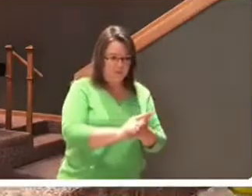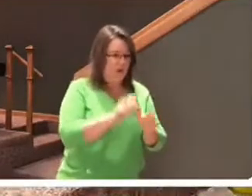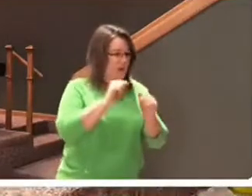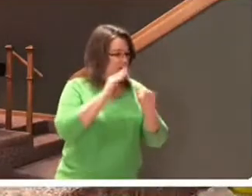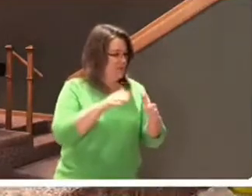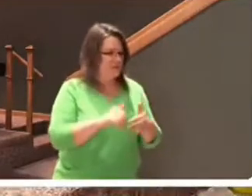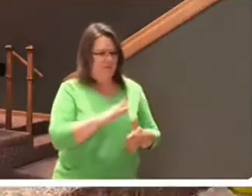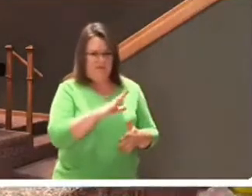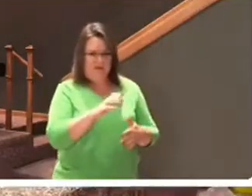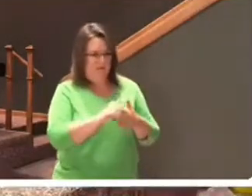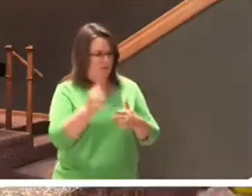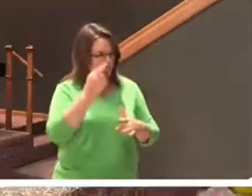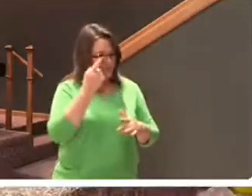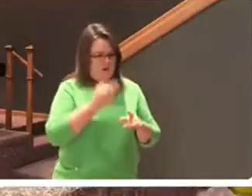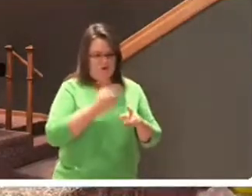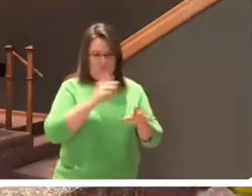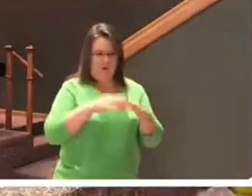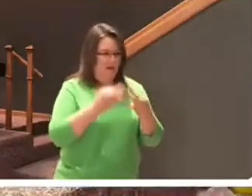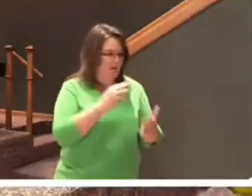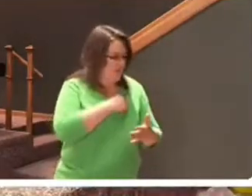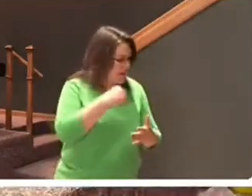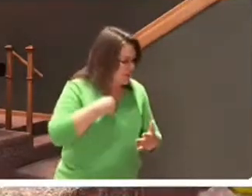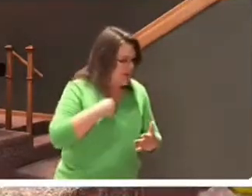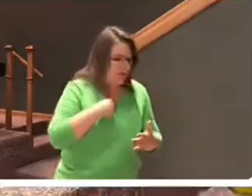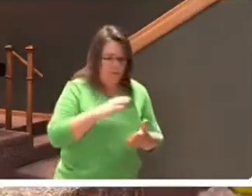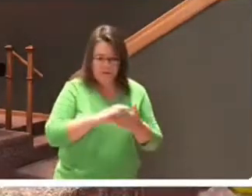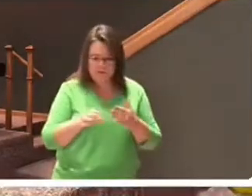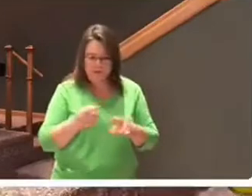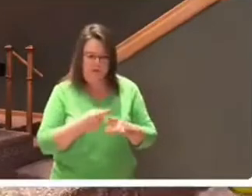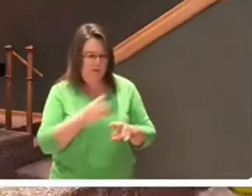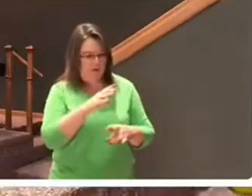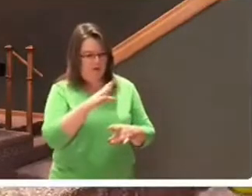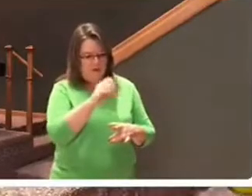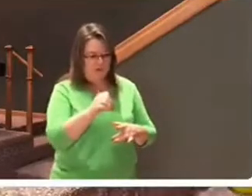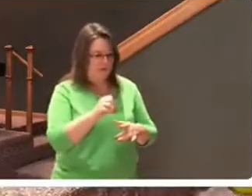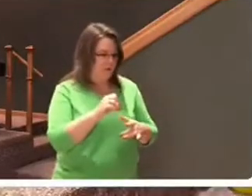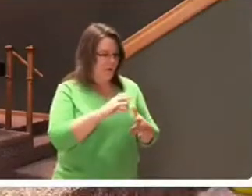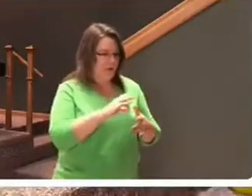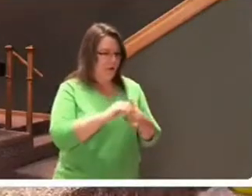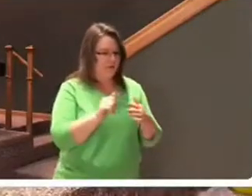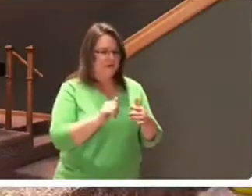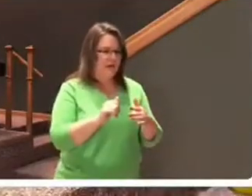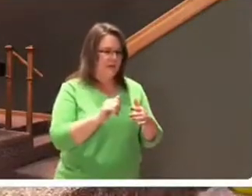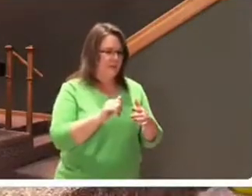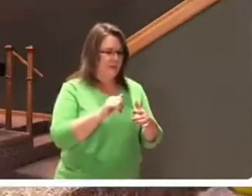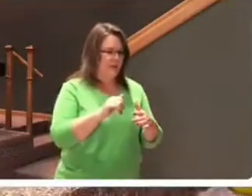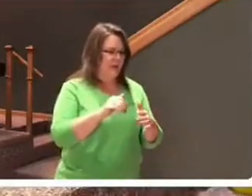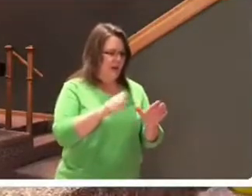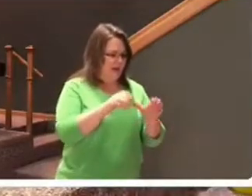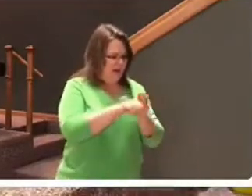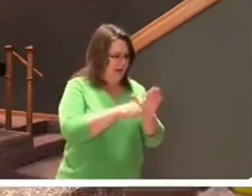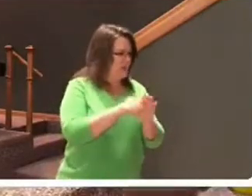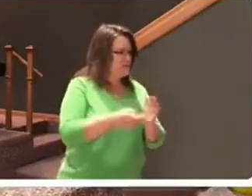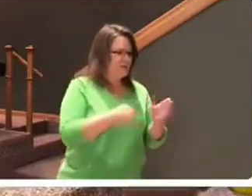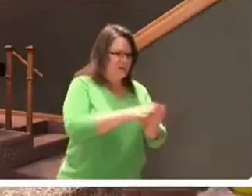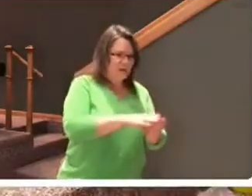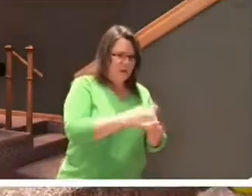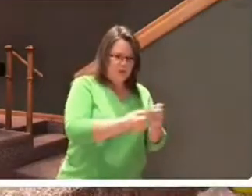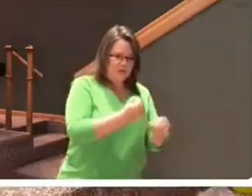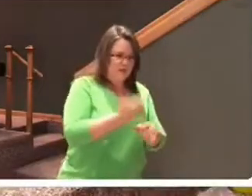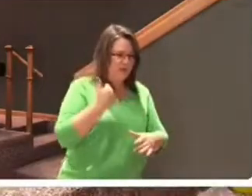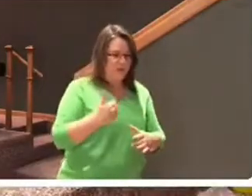random $500 from a family member, a check for about $450 on an account that was supposed to be closed the year before, and I